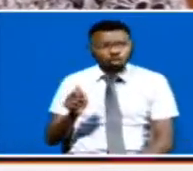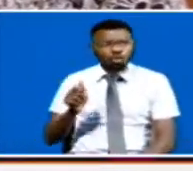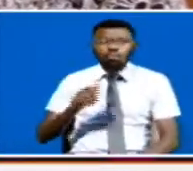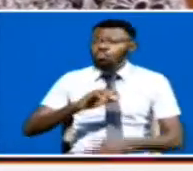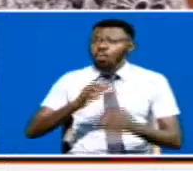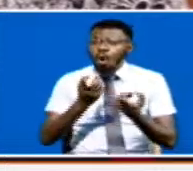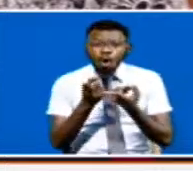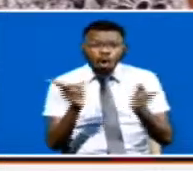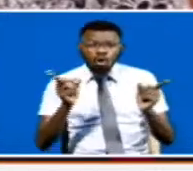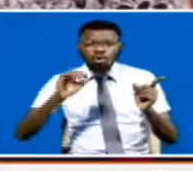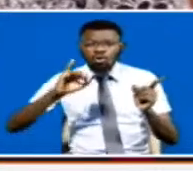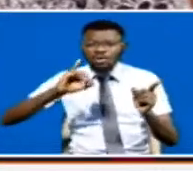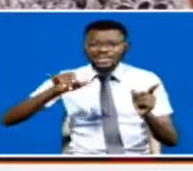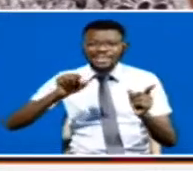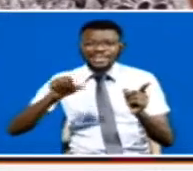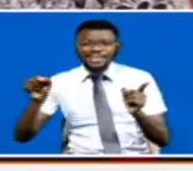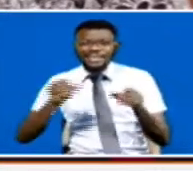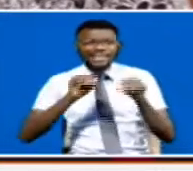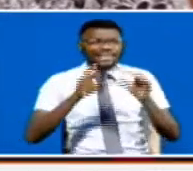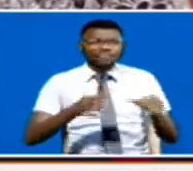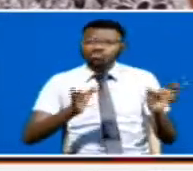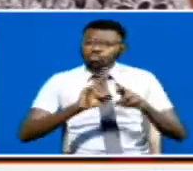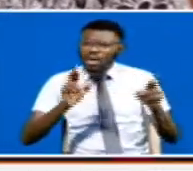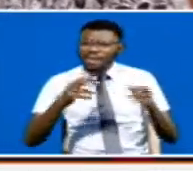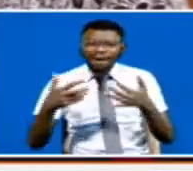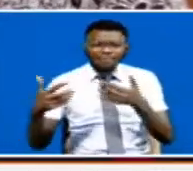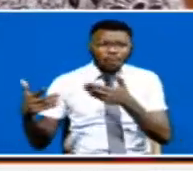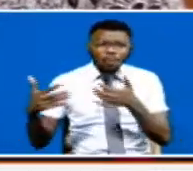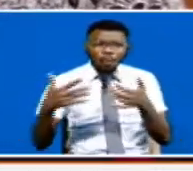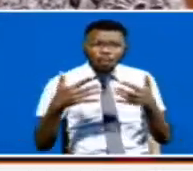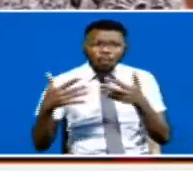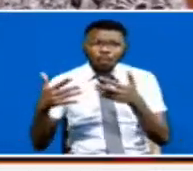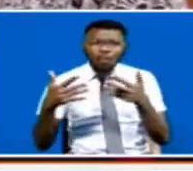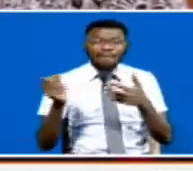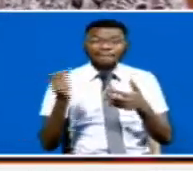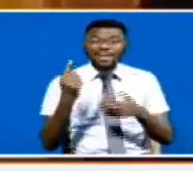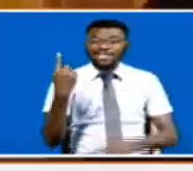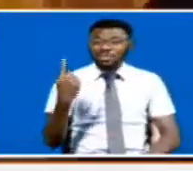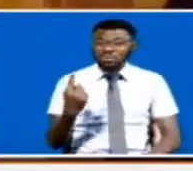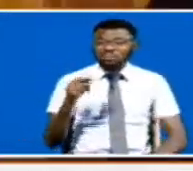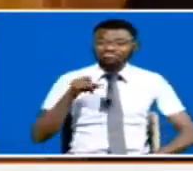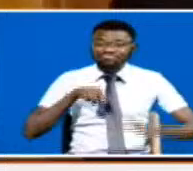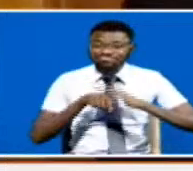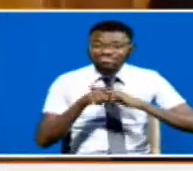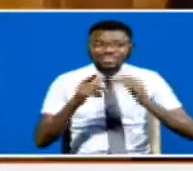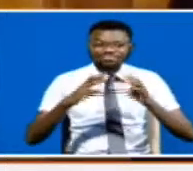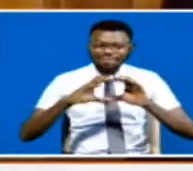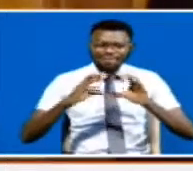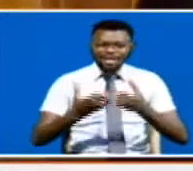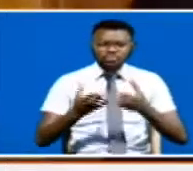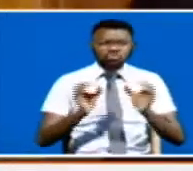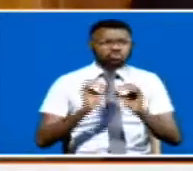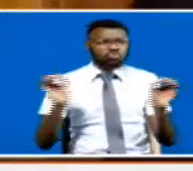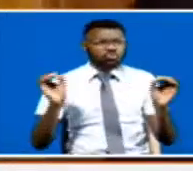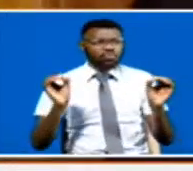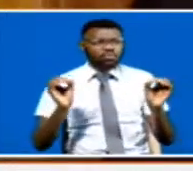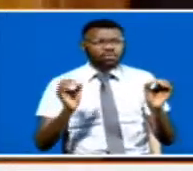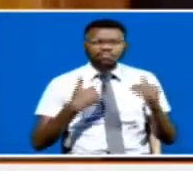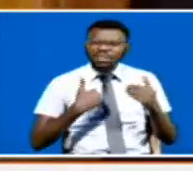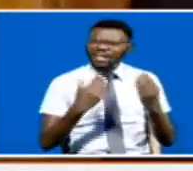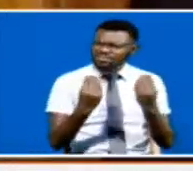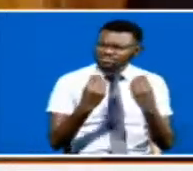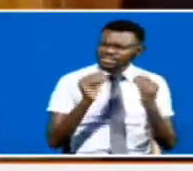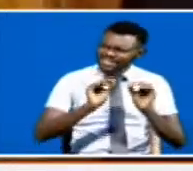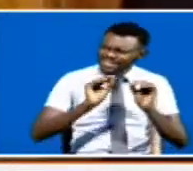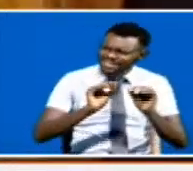be ready for Hiroshima and Nagasaki in January. We'll be in the streets, not in class. I have been handling 14 subjects